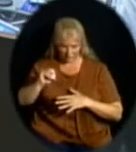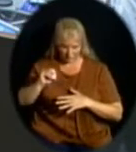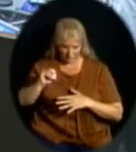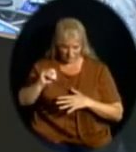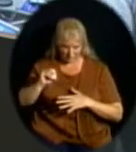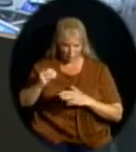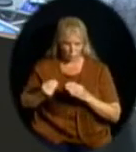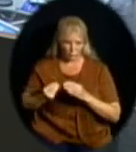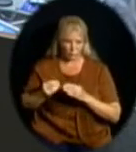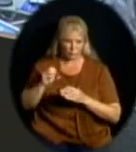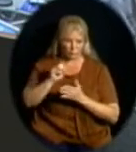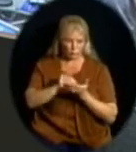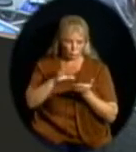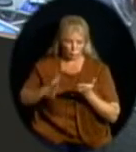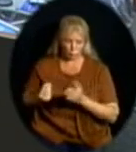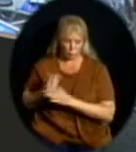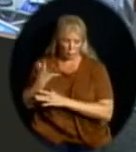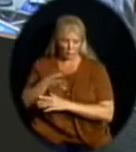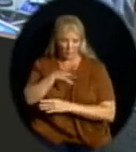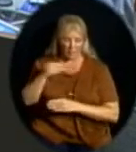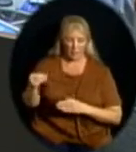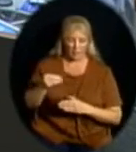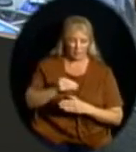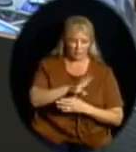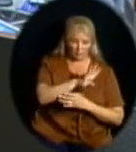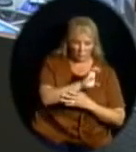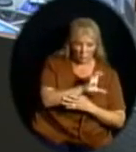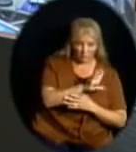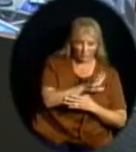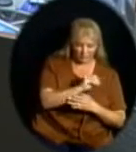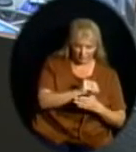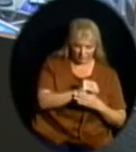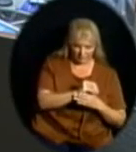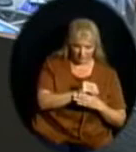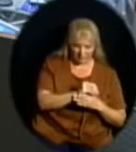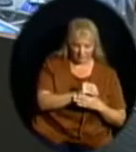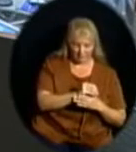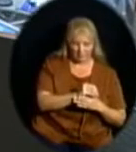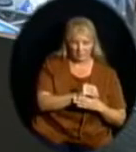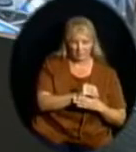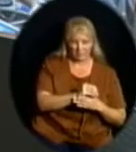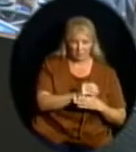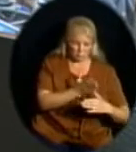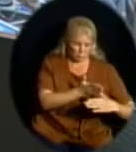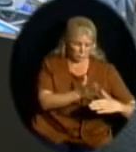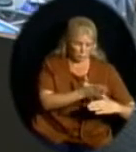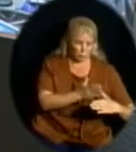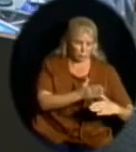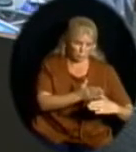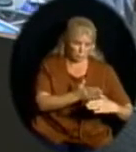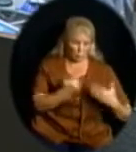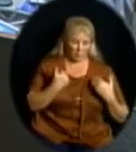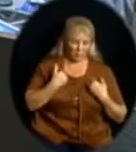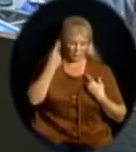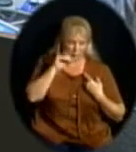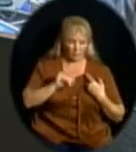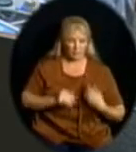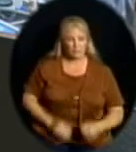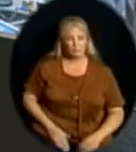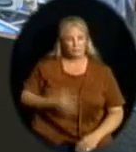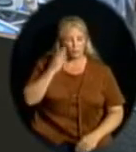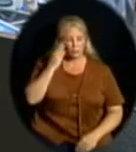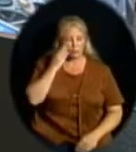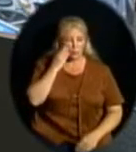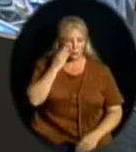Yes. One of the things that we always do is we build a budget and we make allocations. We